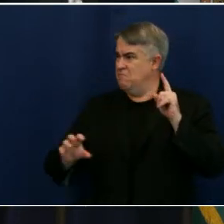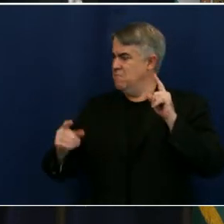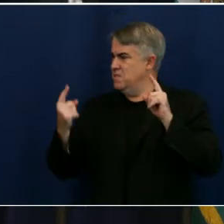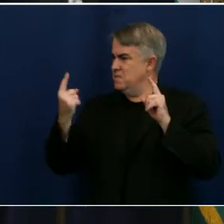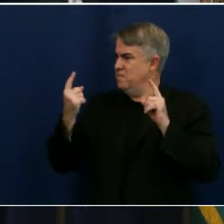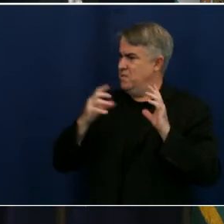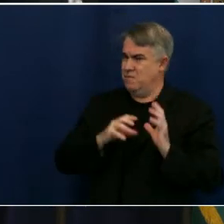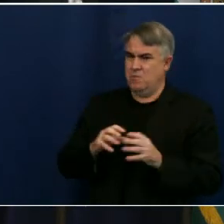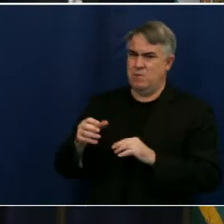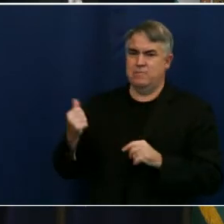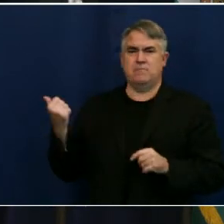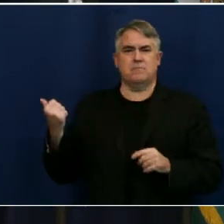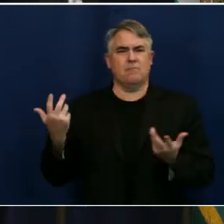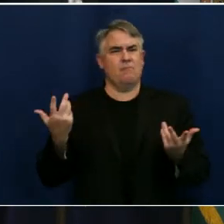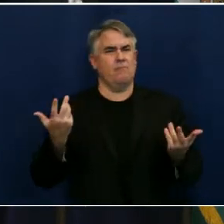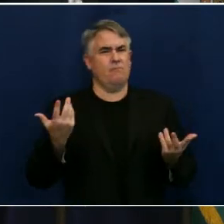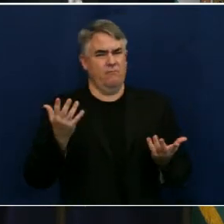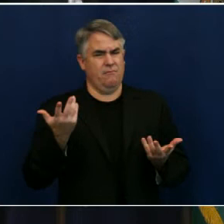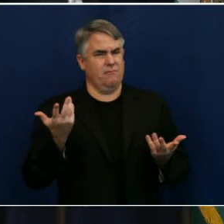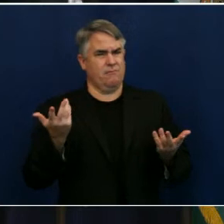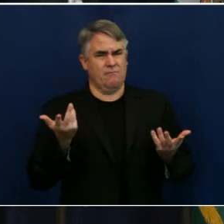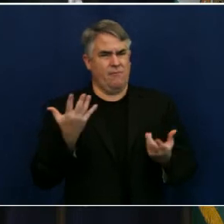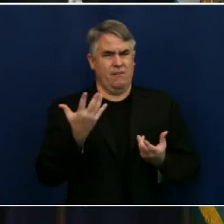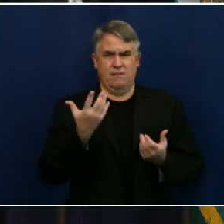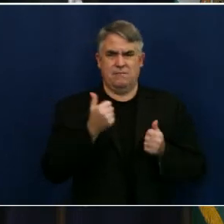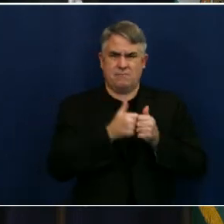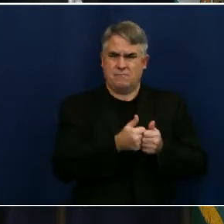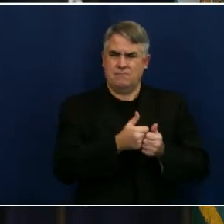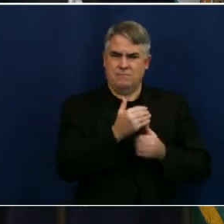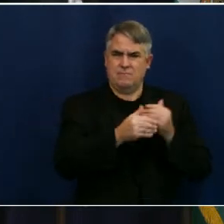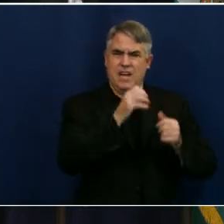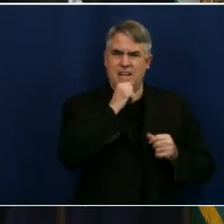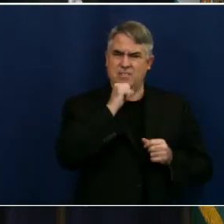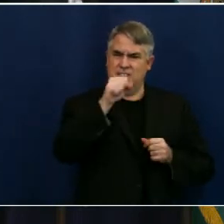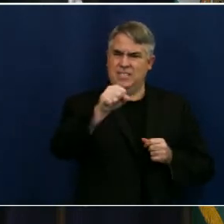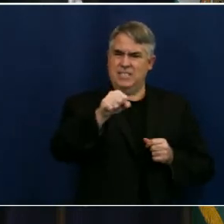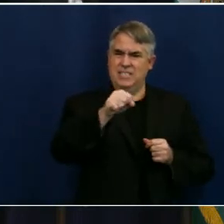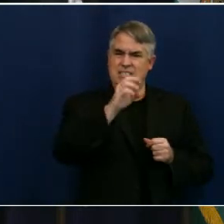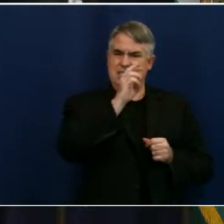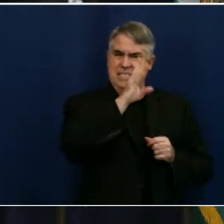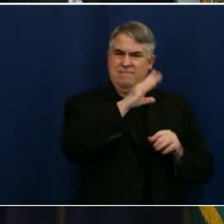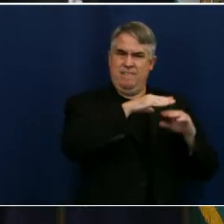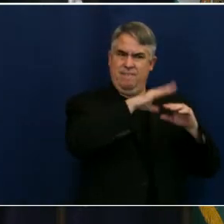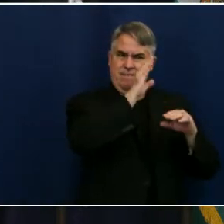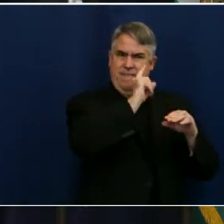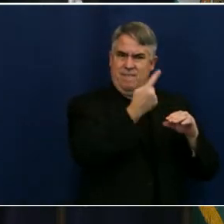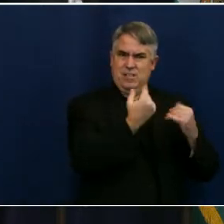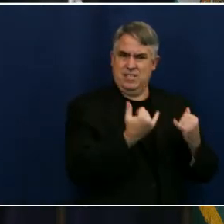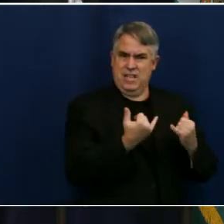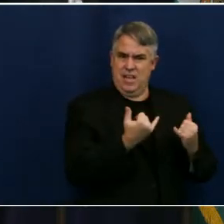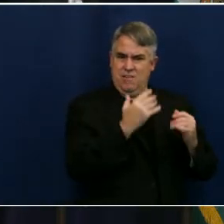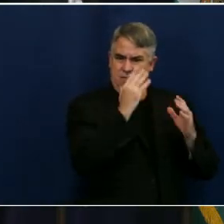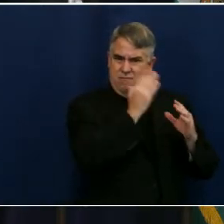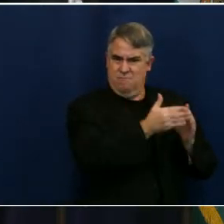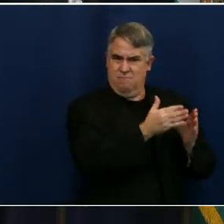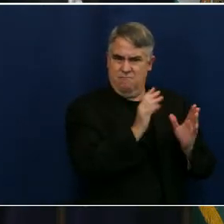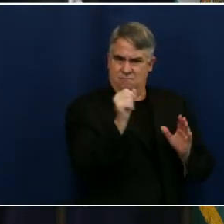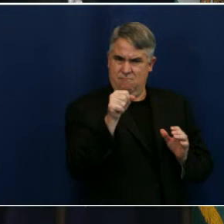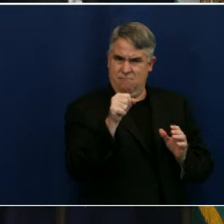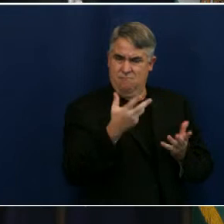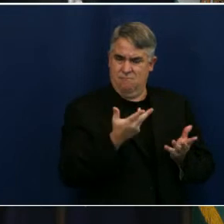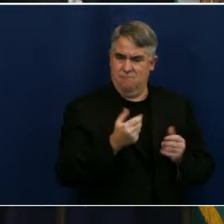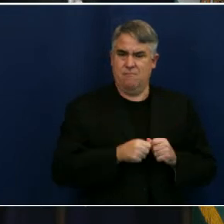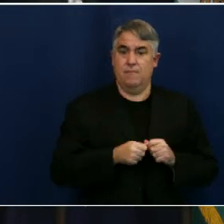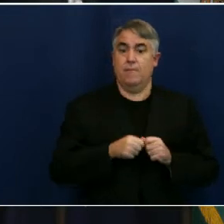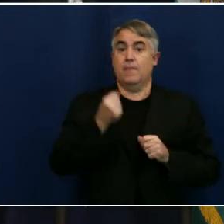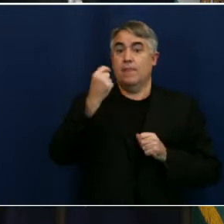tiers already includes age-based guidance. So right now, we're in 65 and above. In the